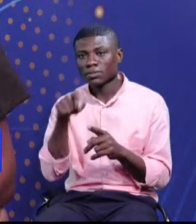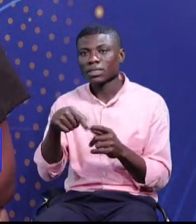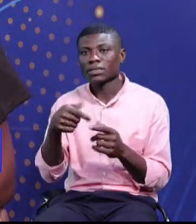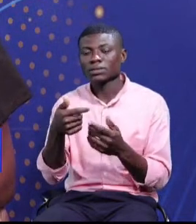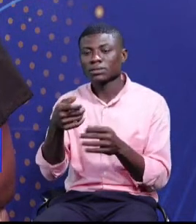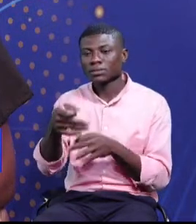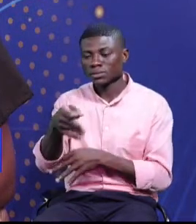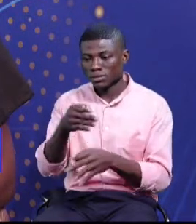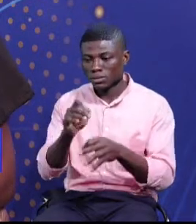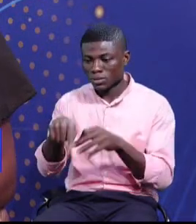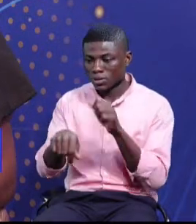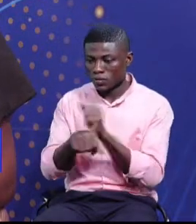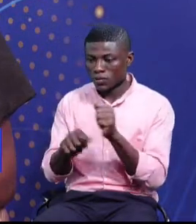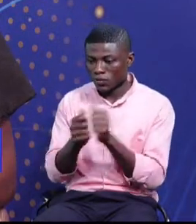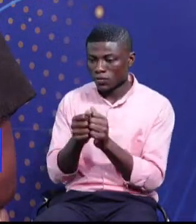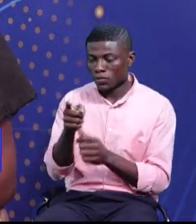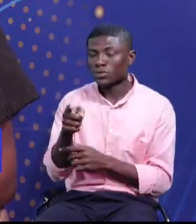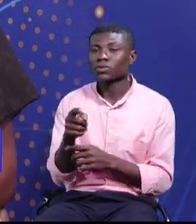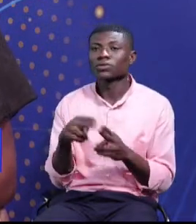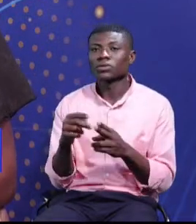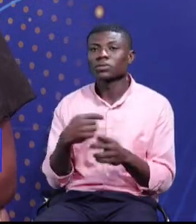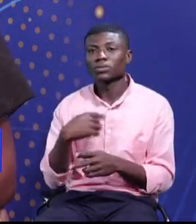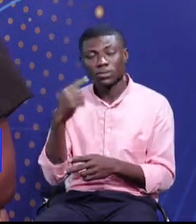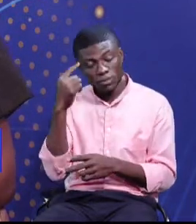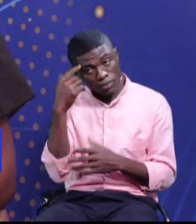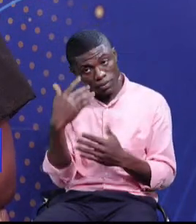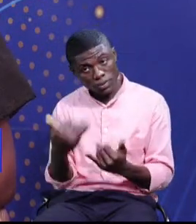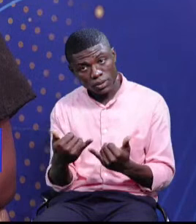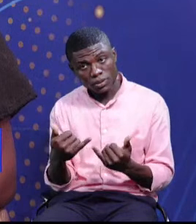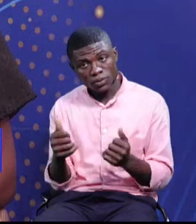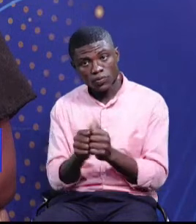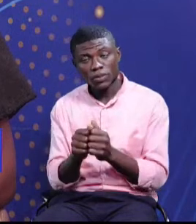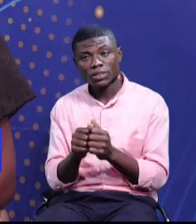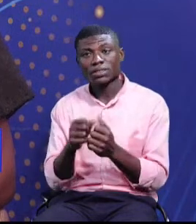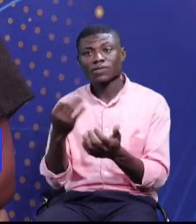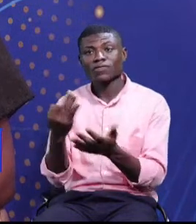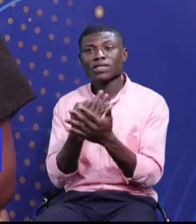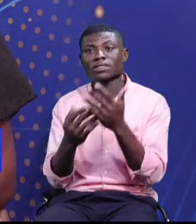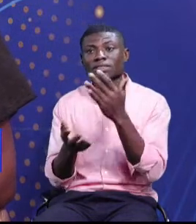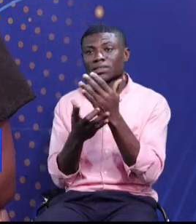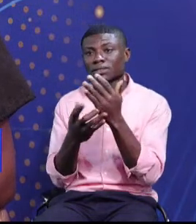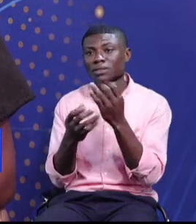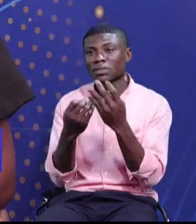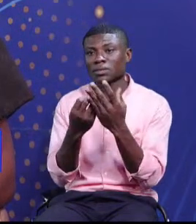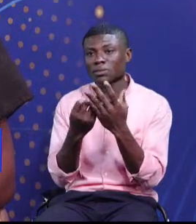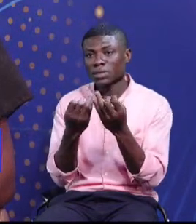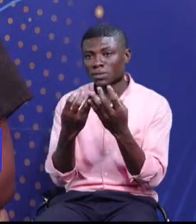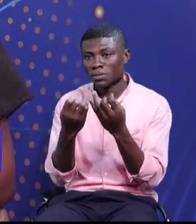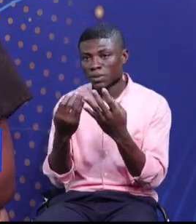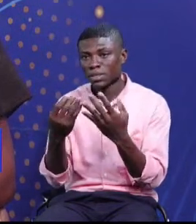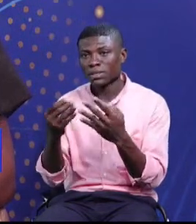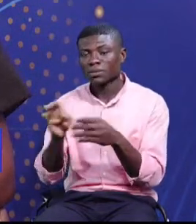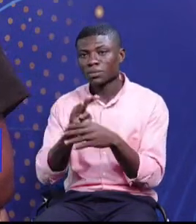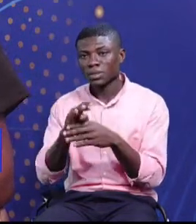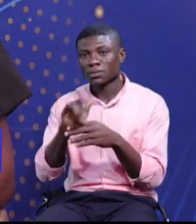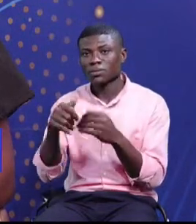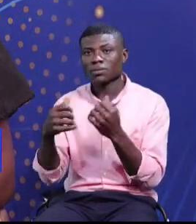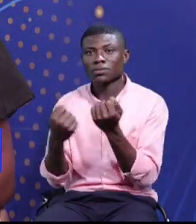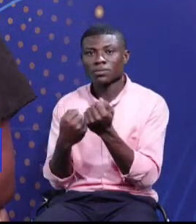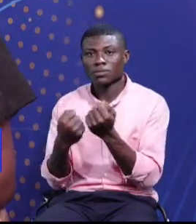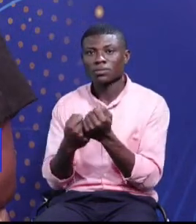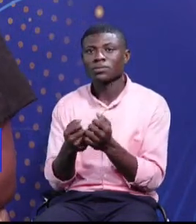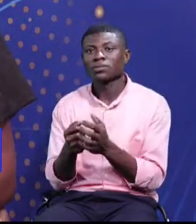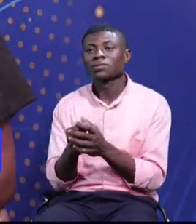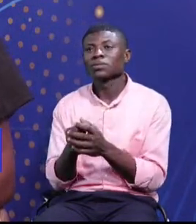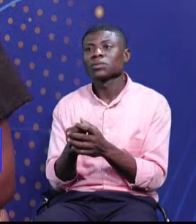replace that with. So I think even right now with the fintech industry as well, a lot of the companies are being financed by companies